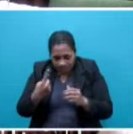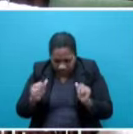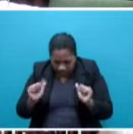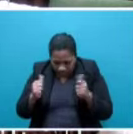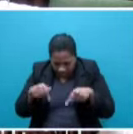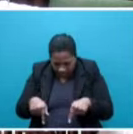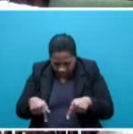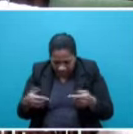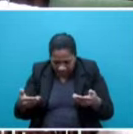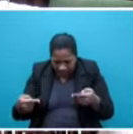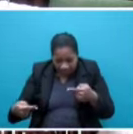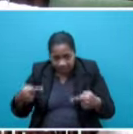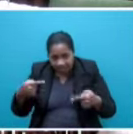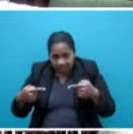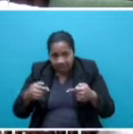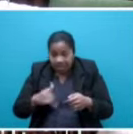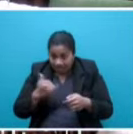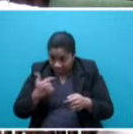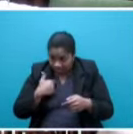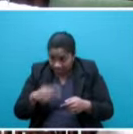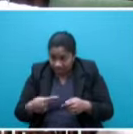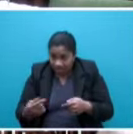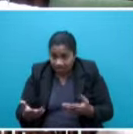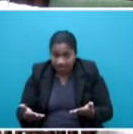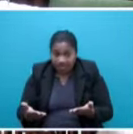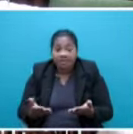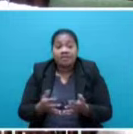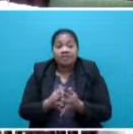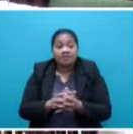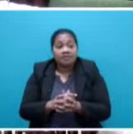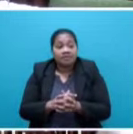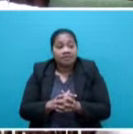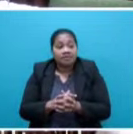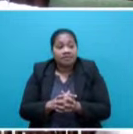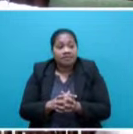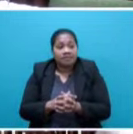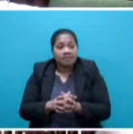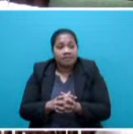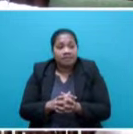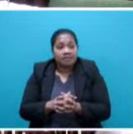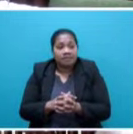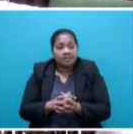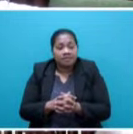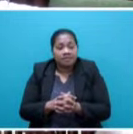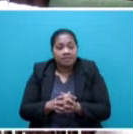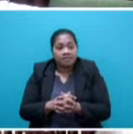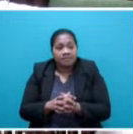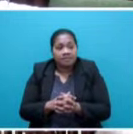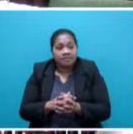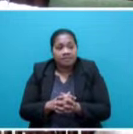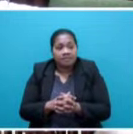May I contribute to the debate, Honorable Speaker? Honorable, you can contribute to the debate on the